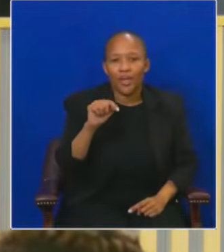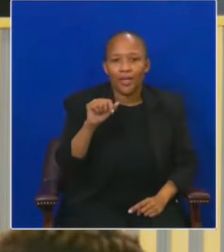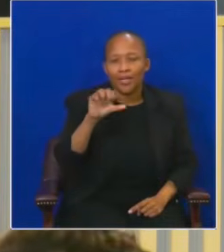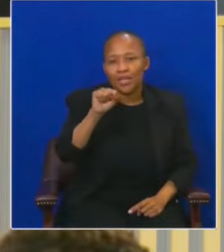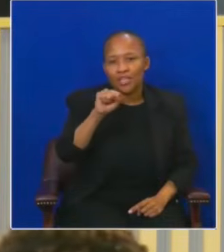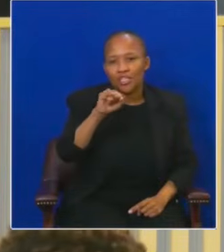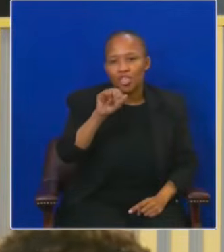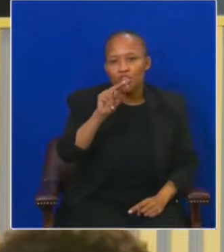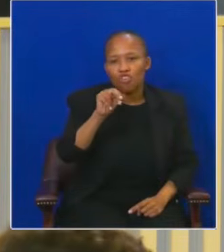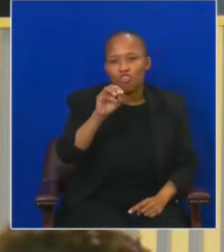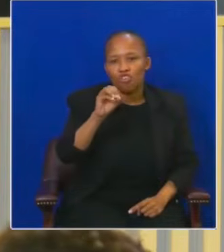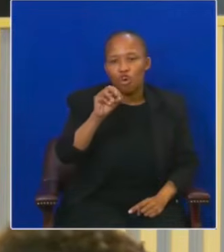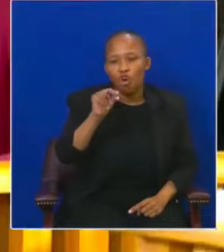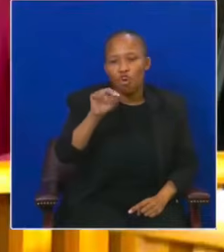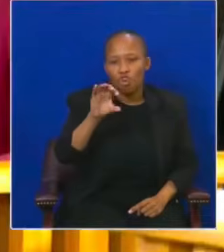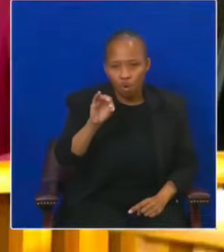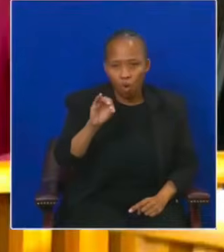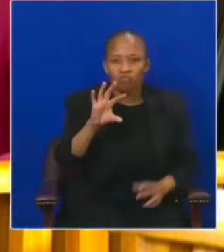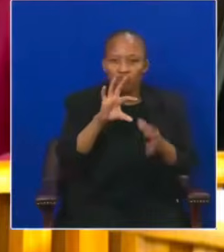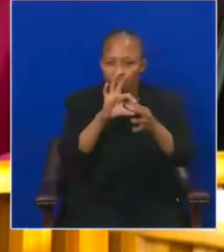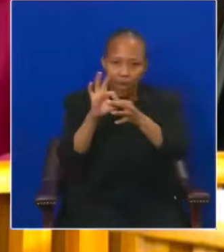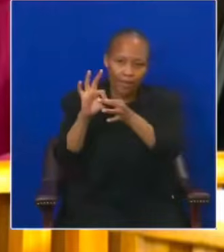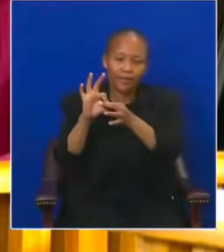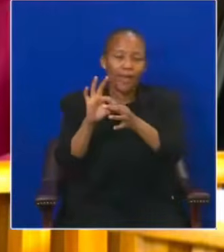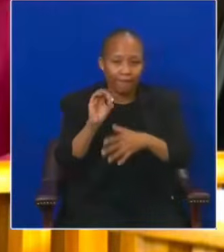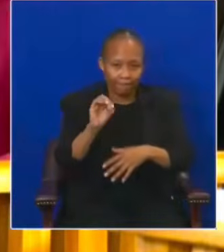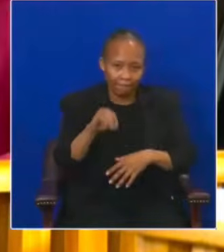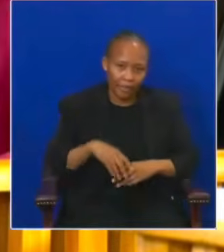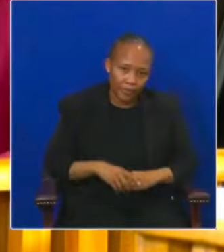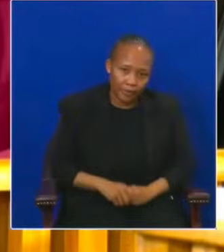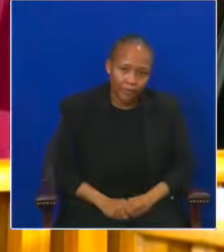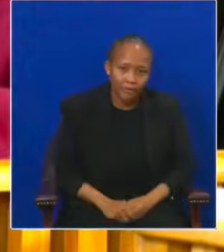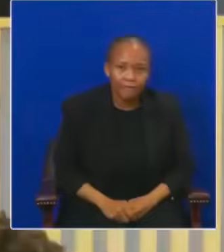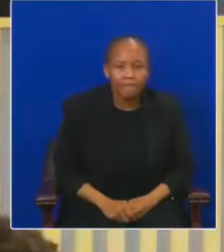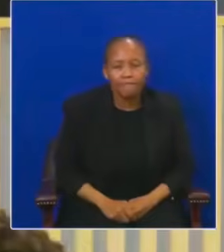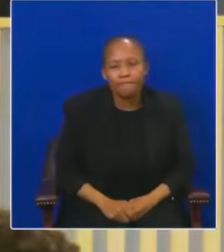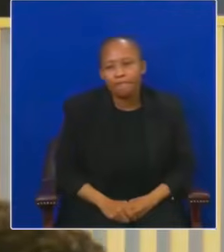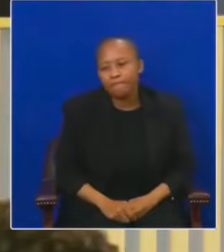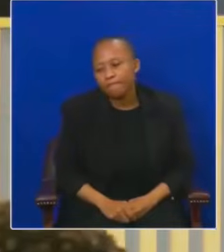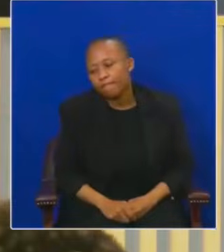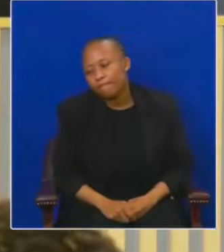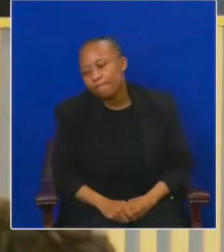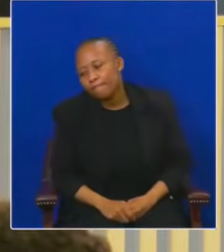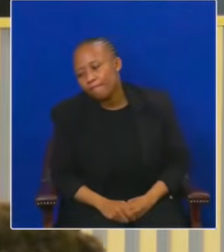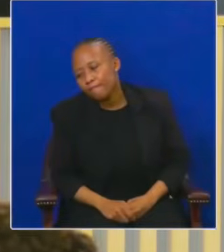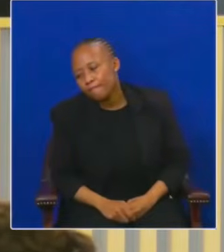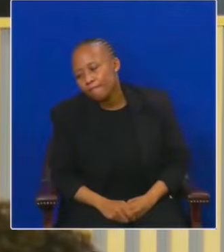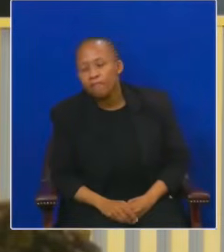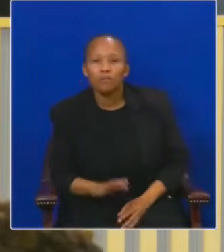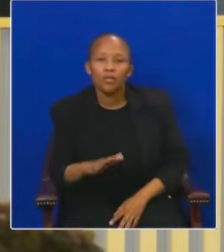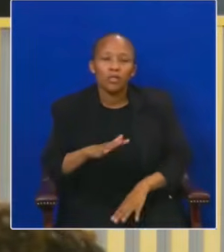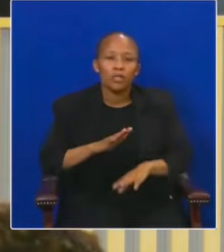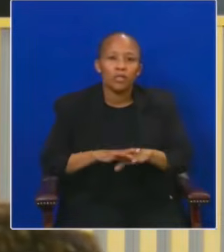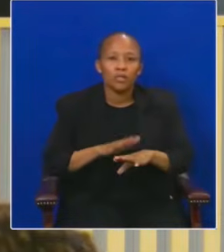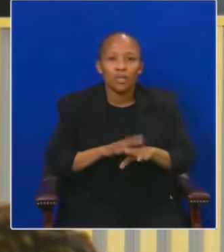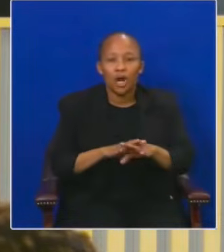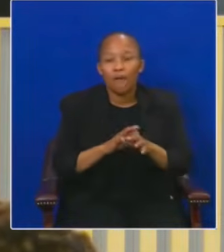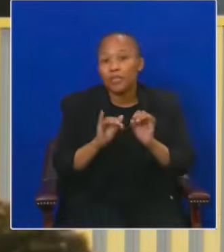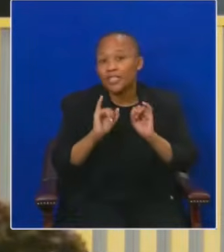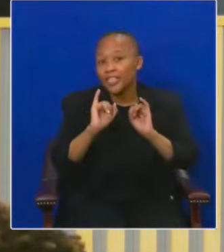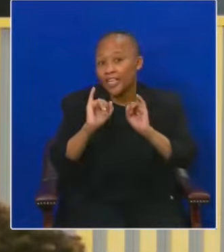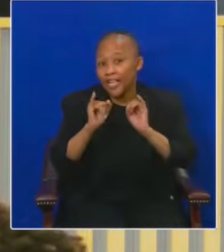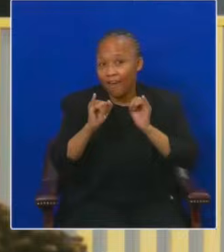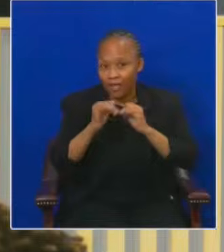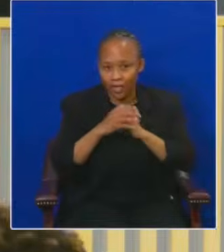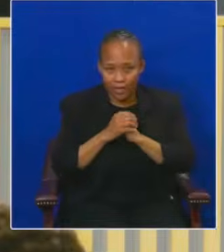Thank you, Witness C. Apologies. Just before I see it's almost 11 o'clock. Witness C, when you say contact